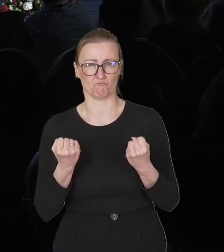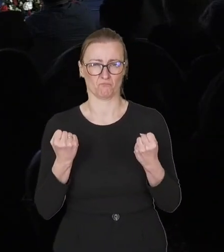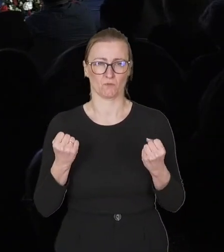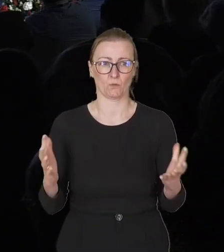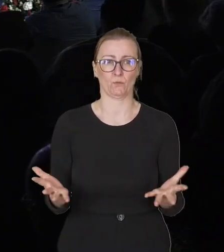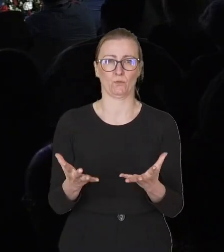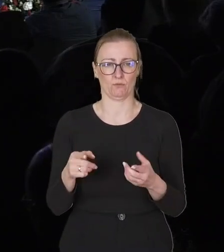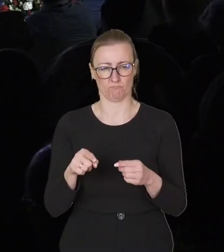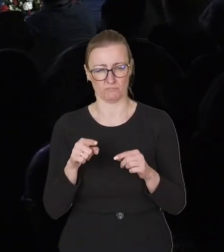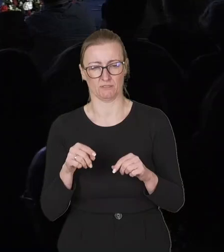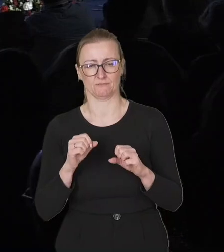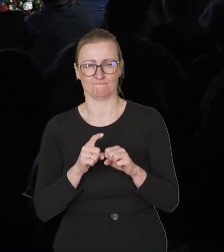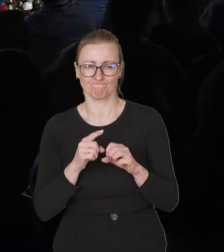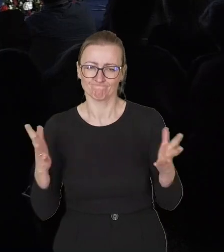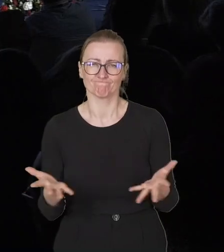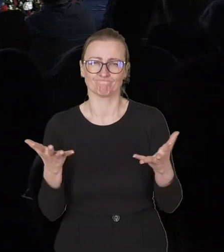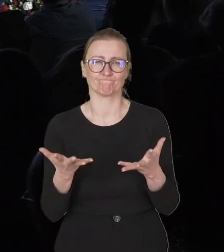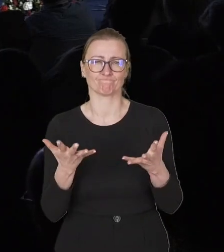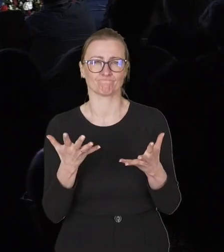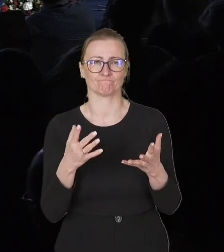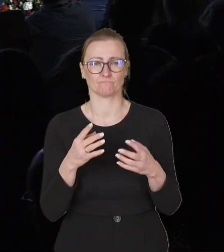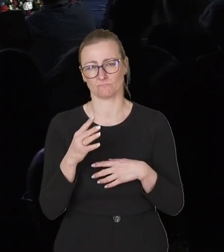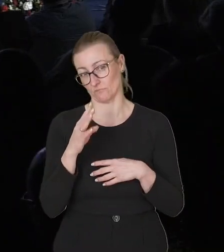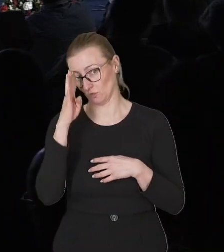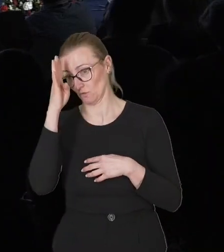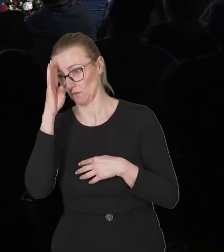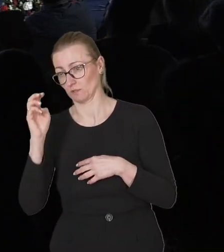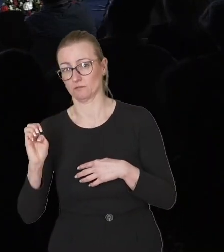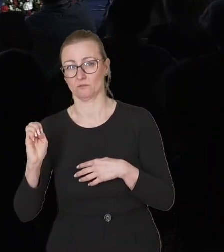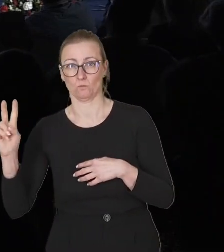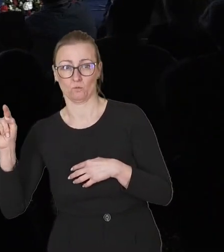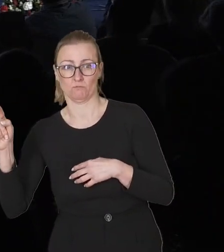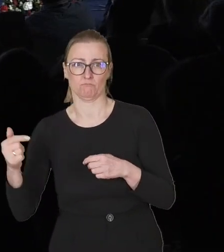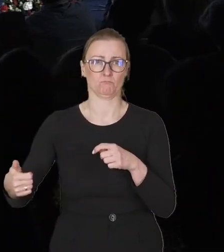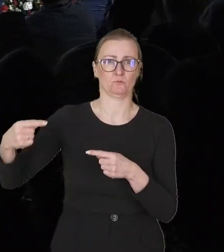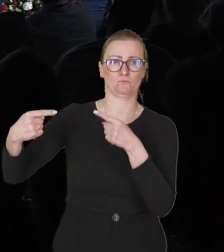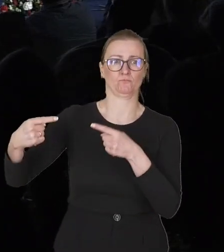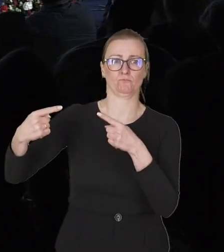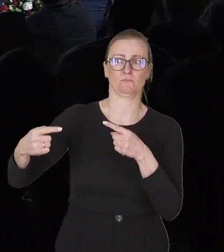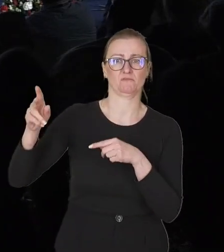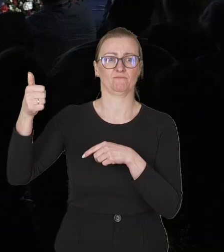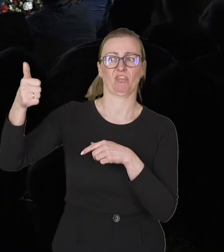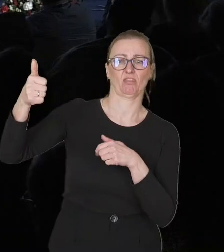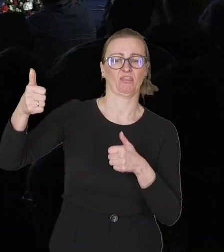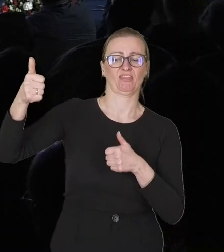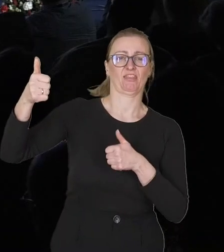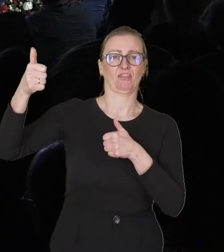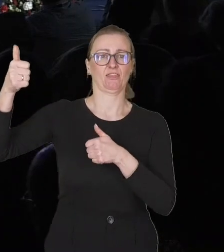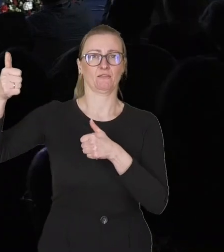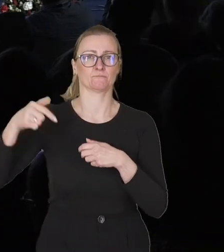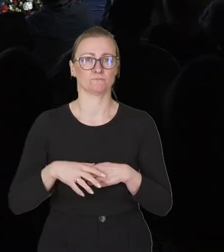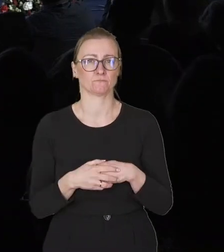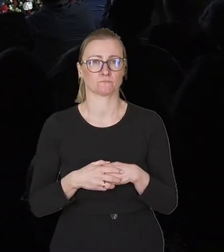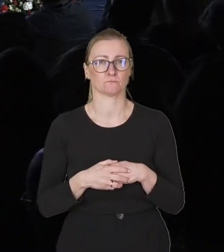be afraid, to accept some level of divergence. Thank you. Michał Kubosko. I would say invest more, use more of the